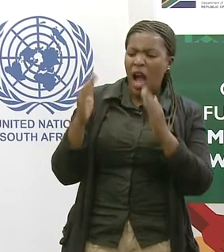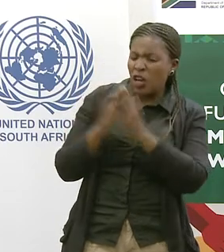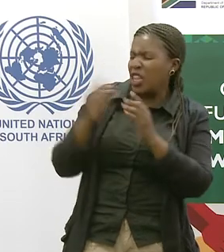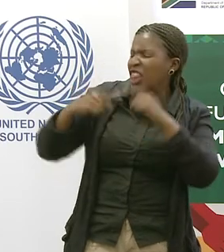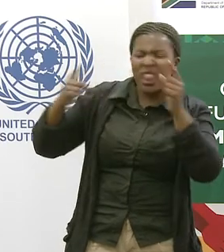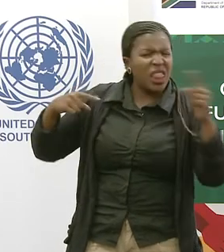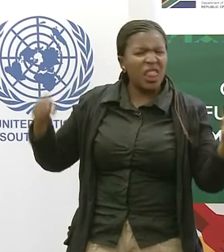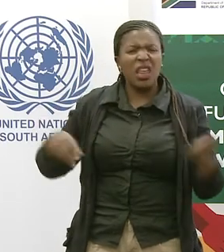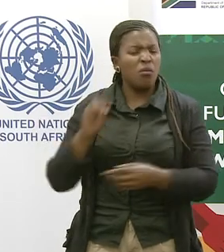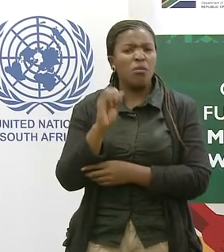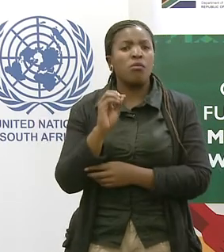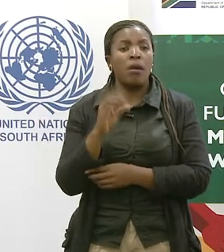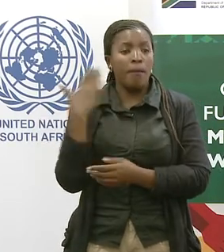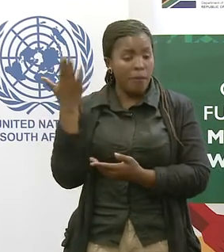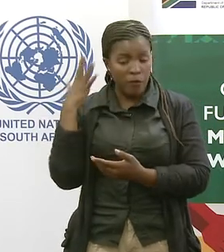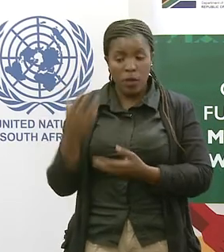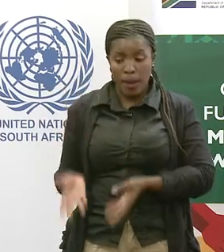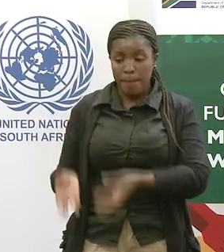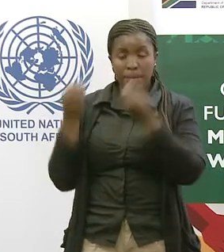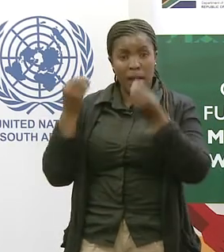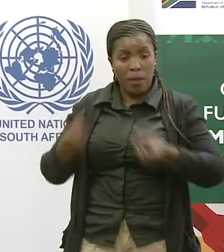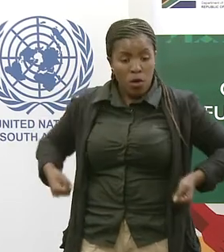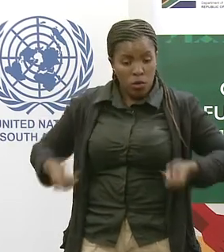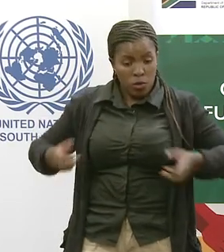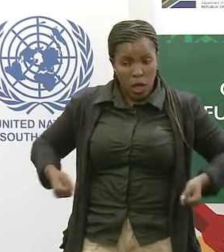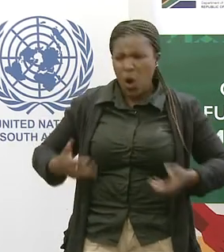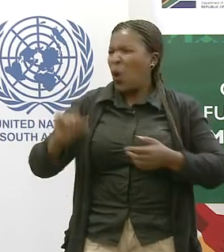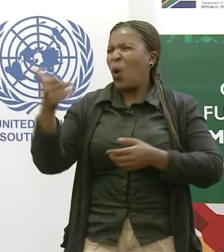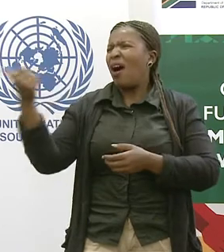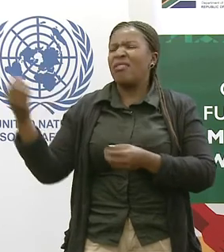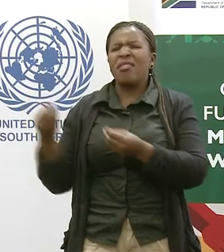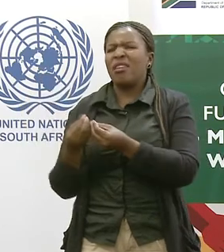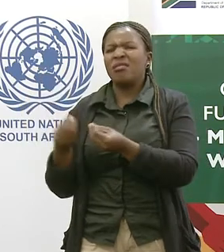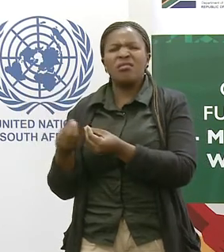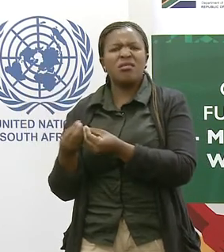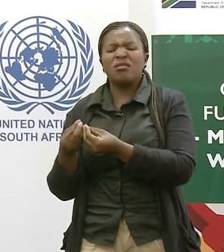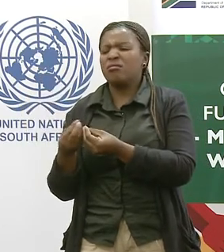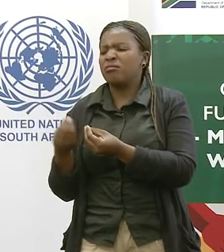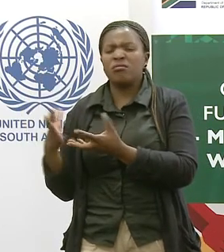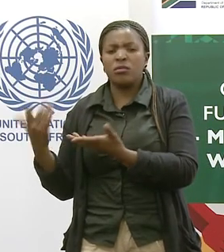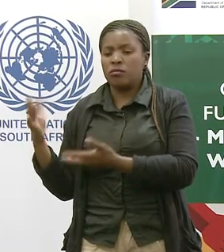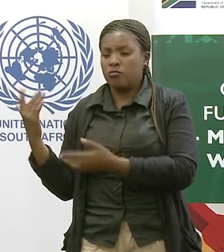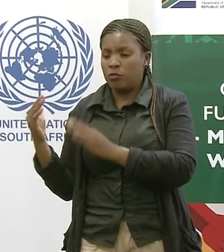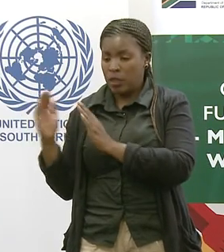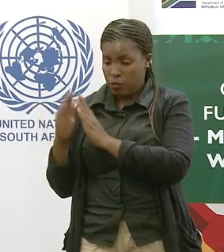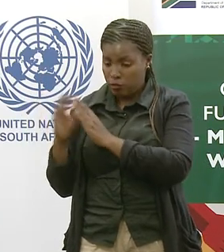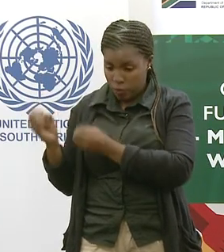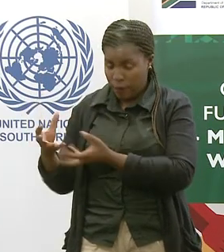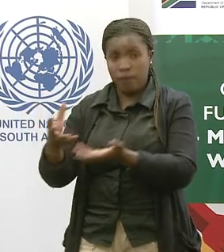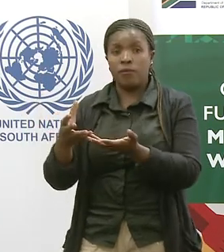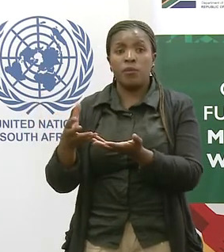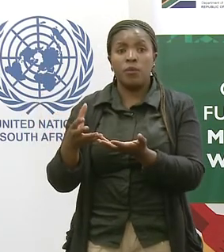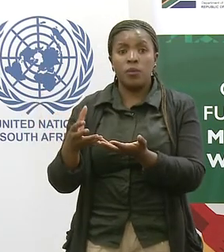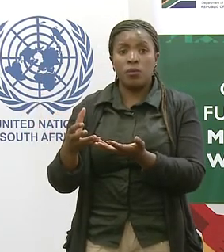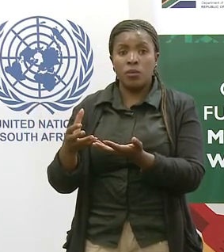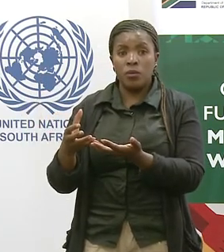So you got your wheelchair and your devices from your house. Now there was a problem, because